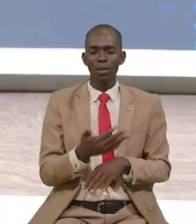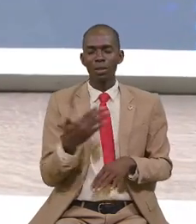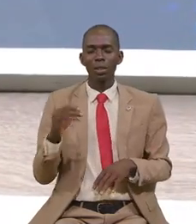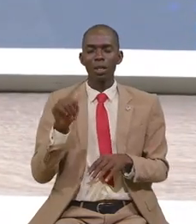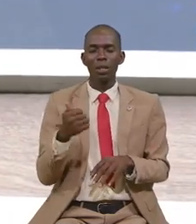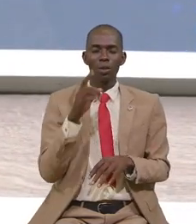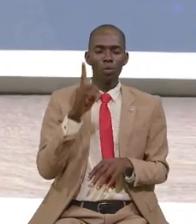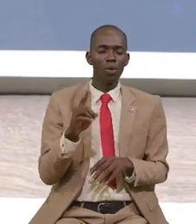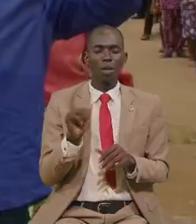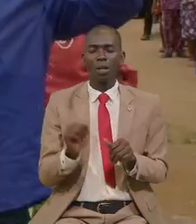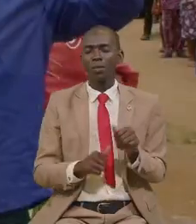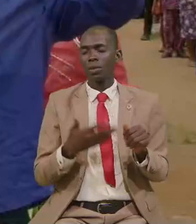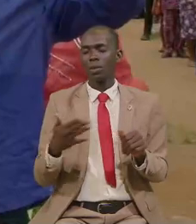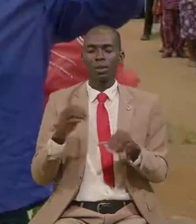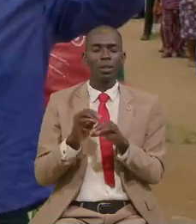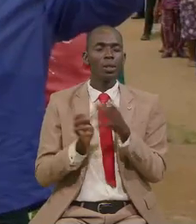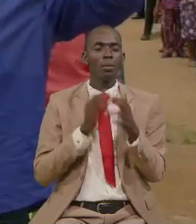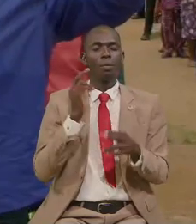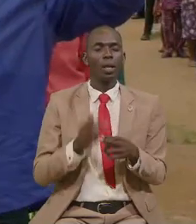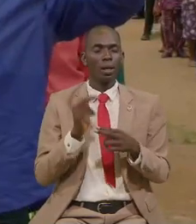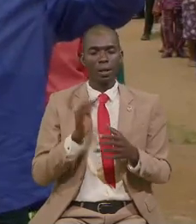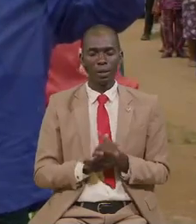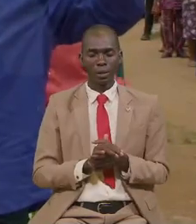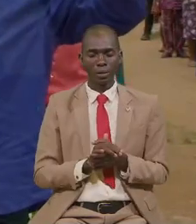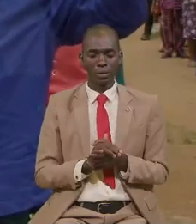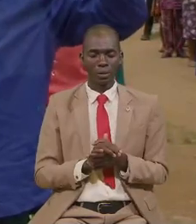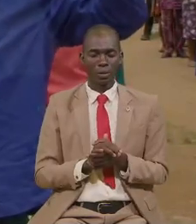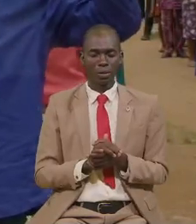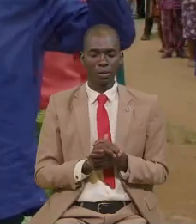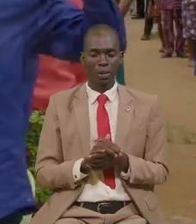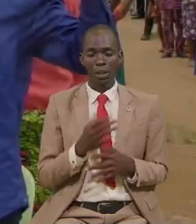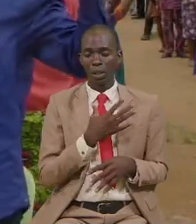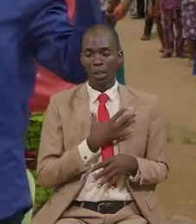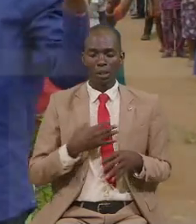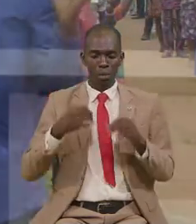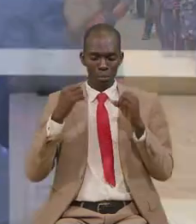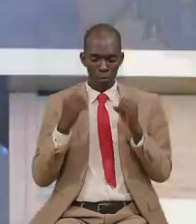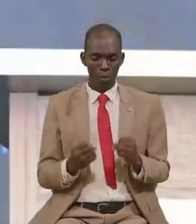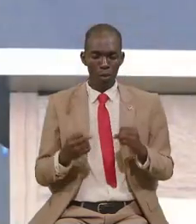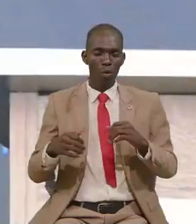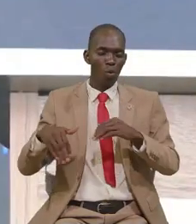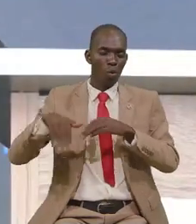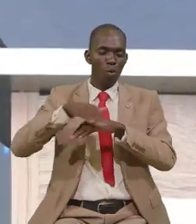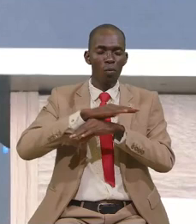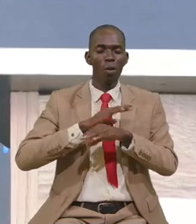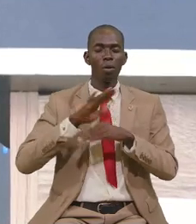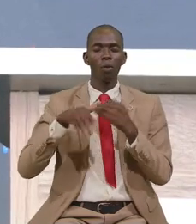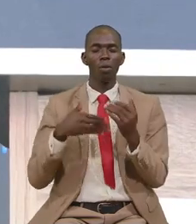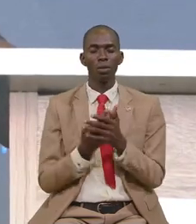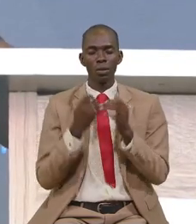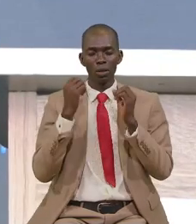in Jesus' name. And power over all the power of